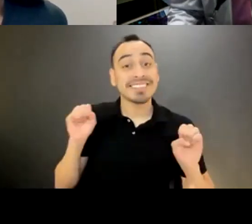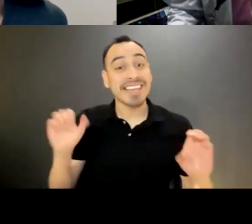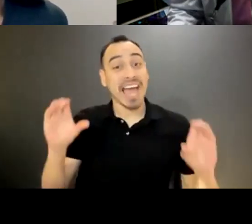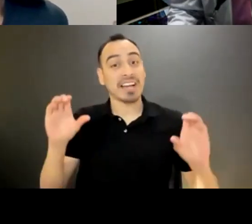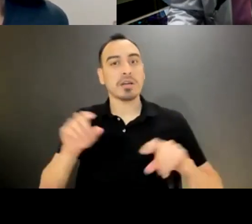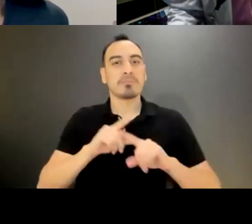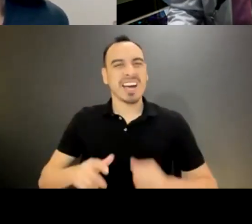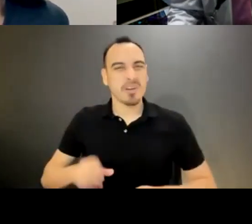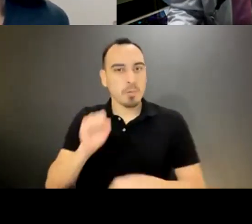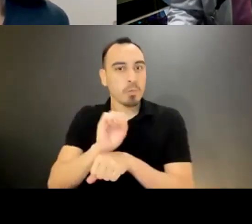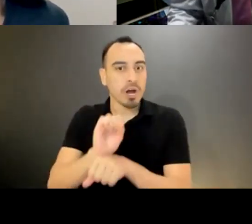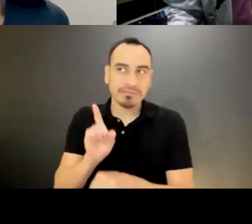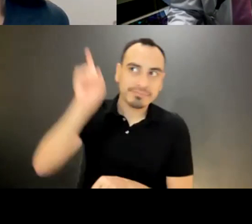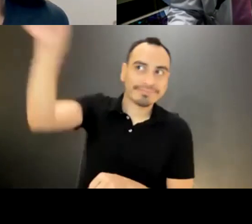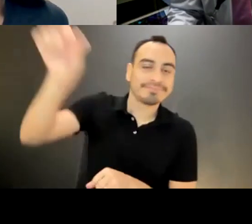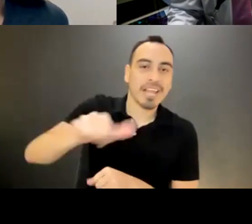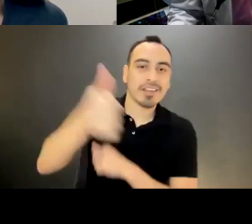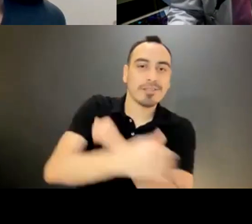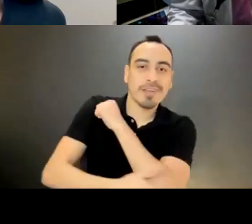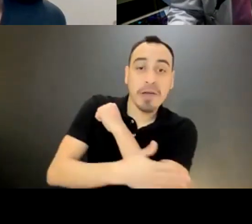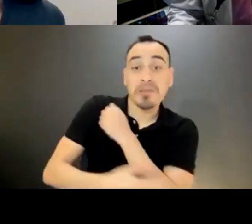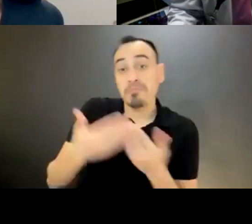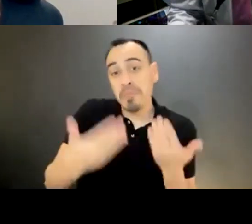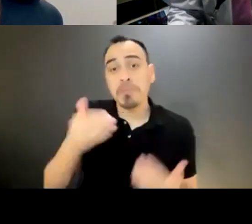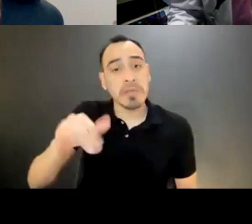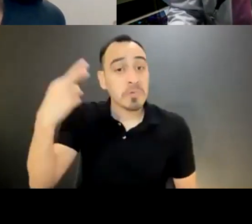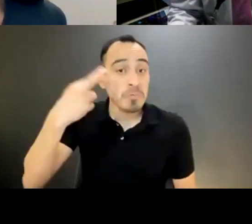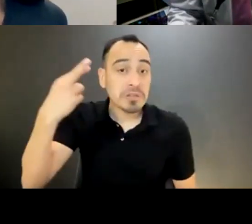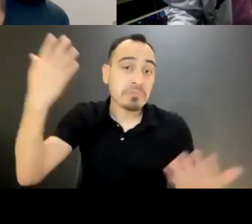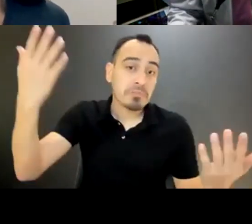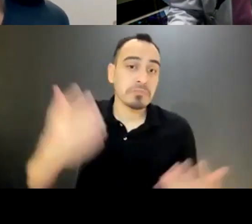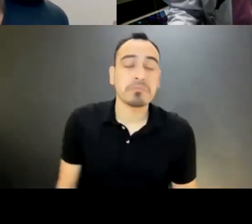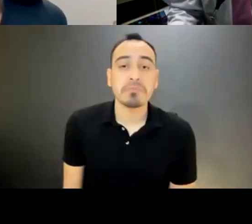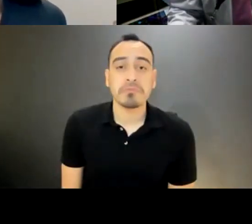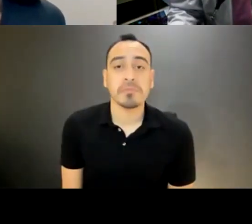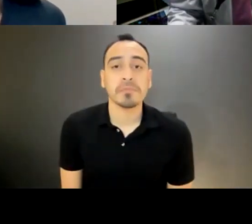county, that could be the reason why they got vaccinated.